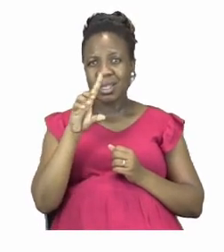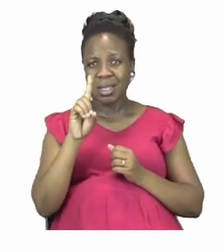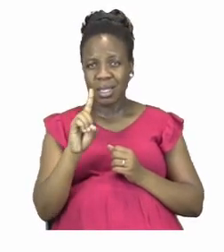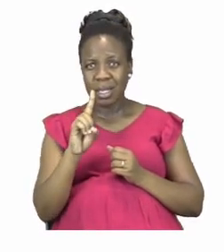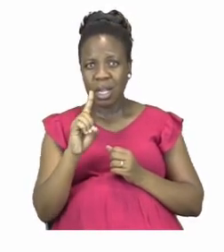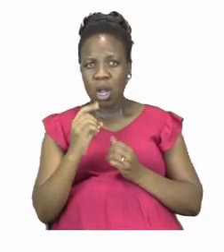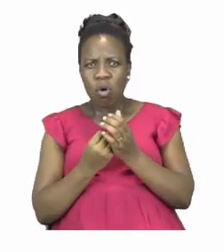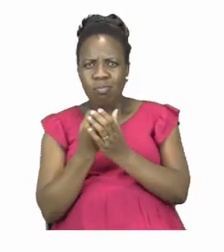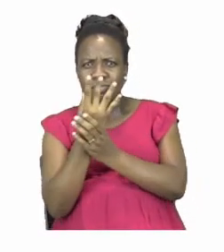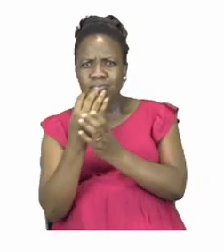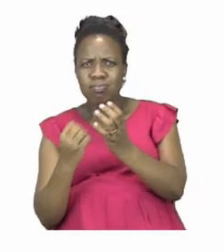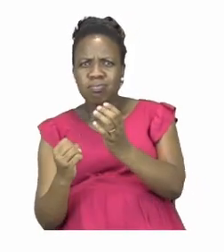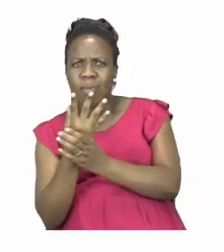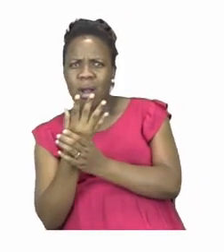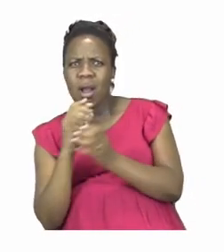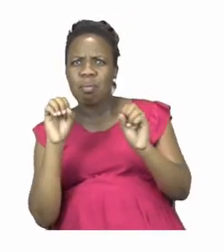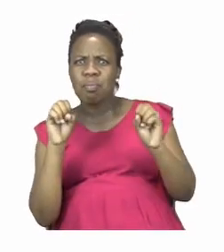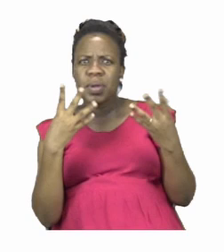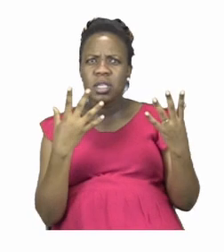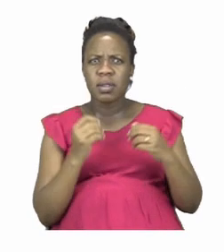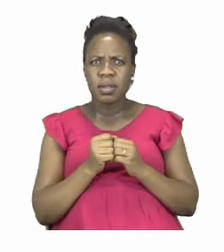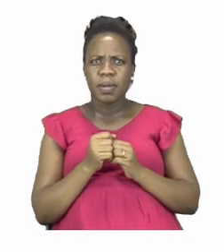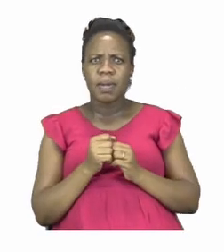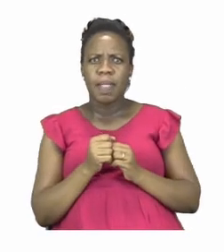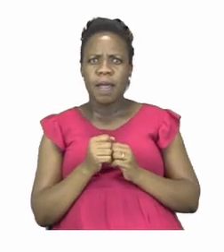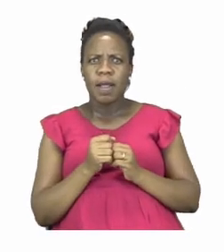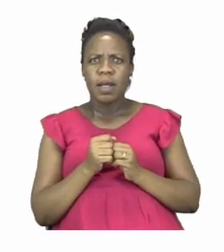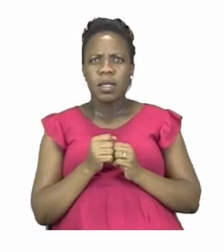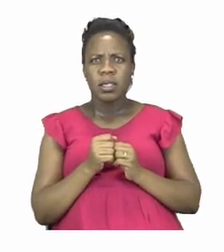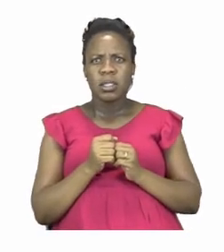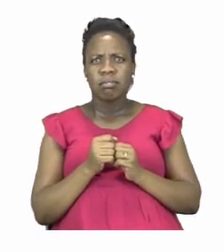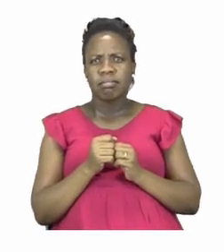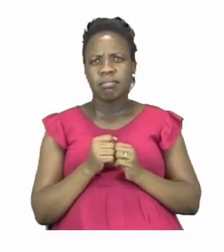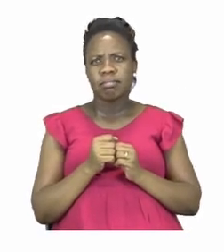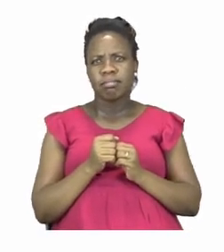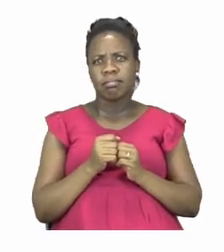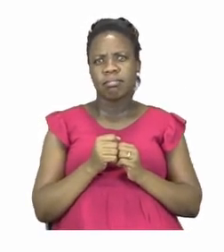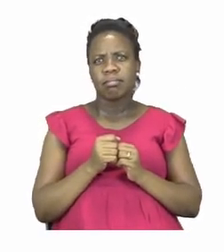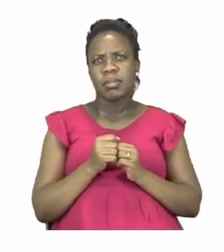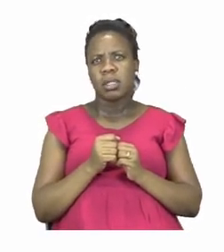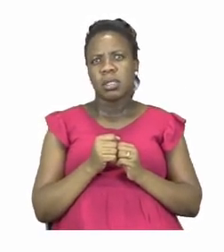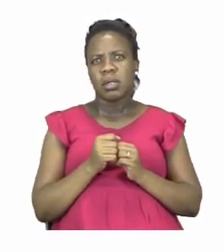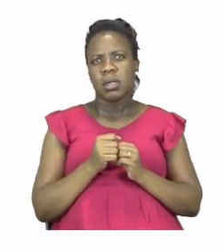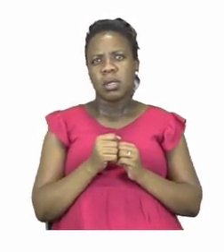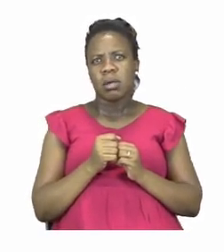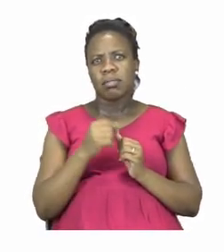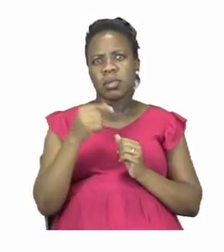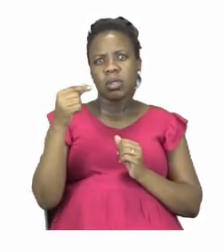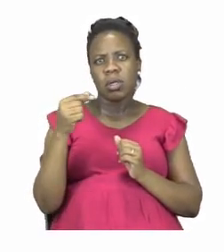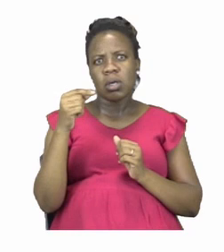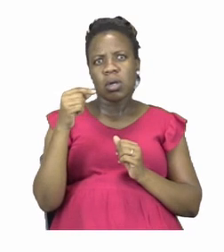than Halfman's plants? Number 4. How many cycads and marsh roses